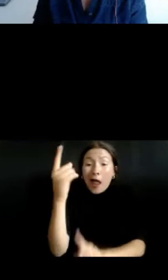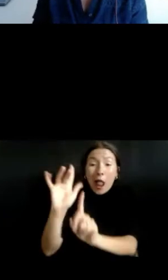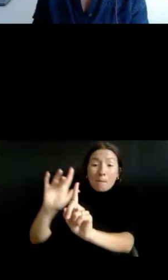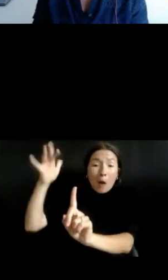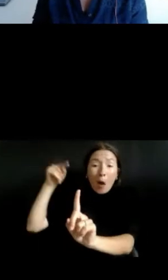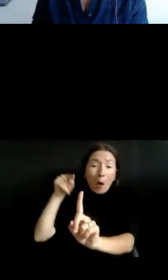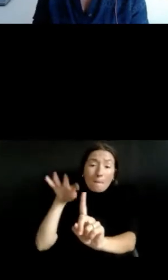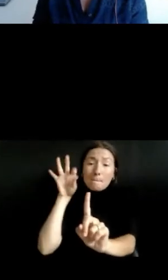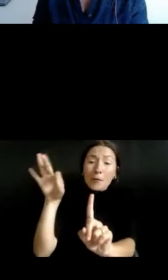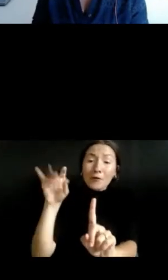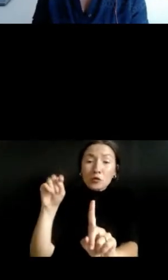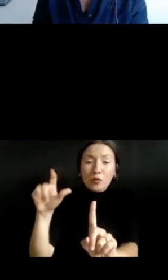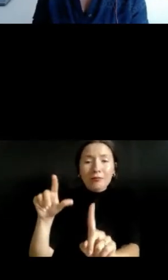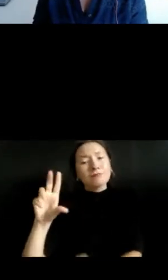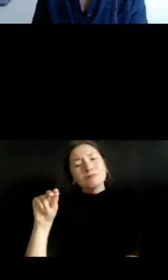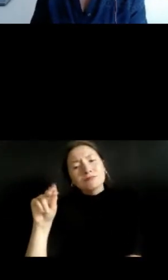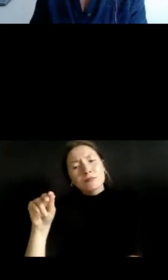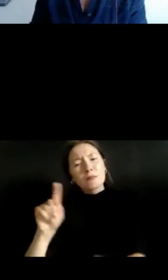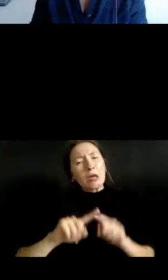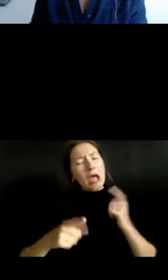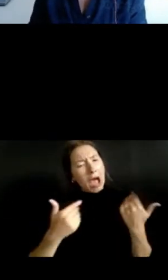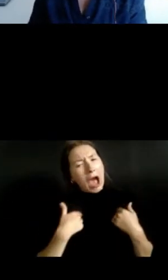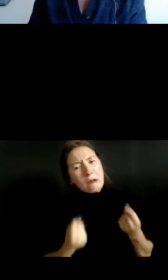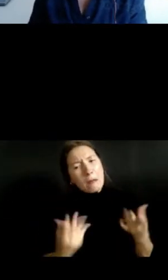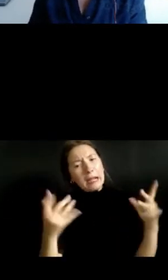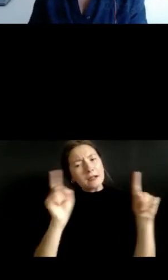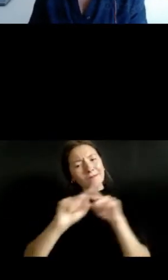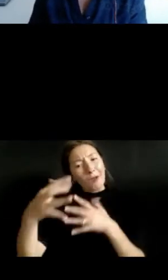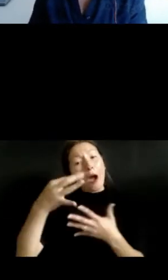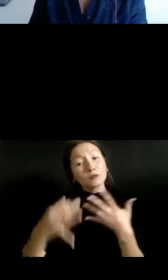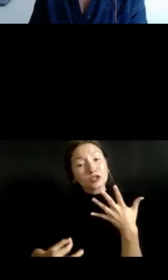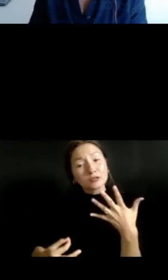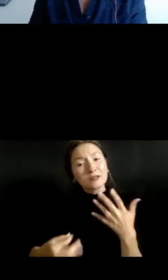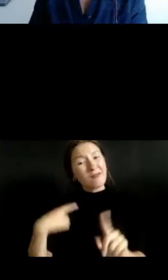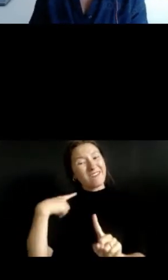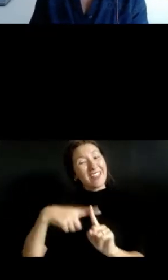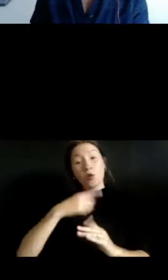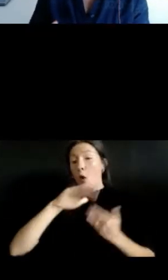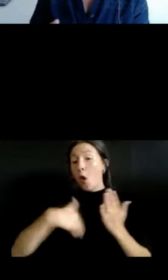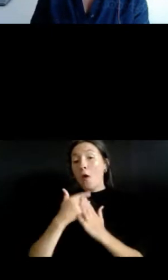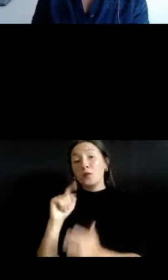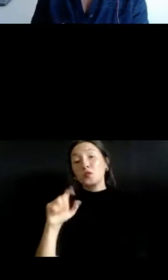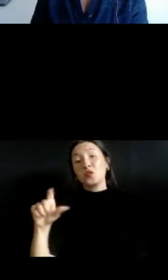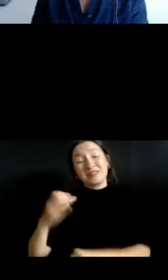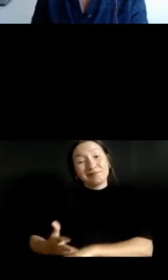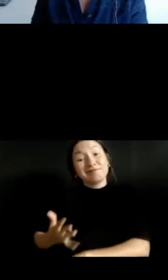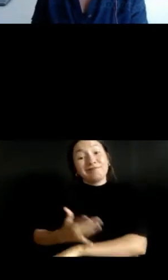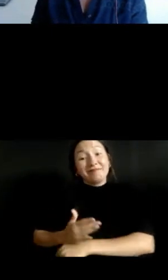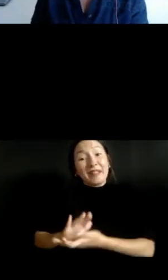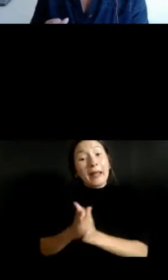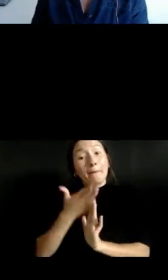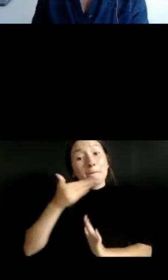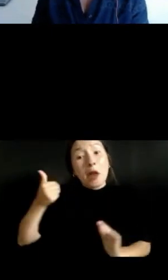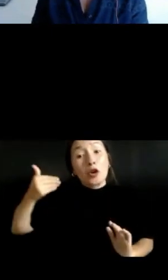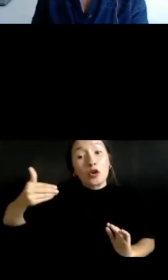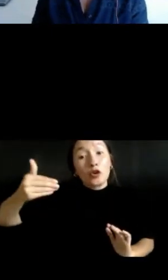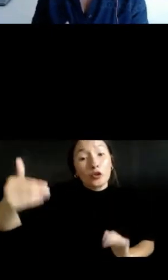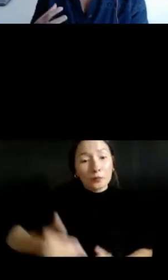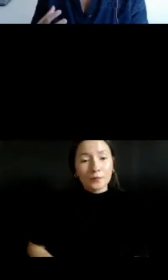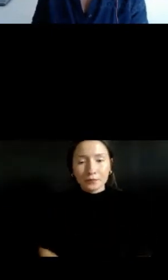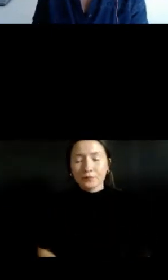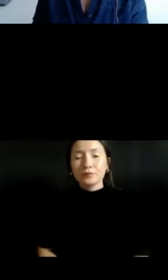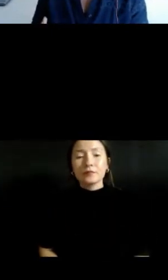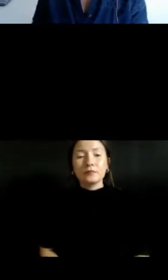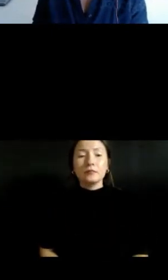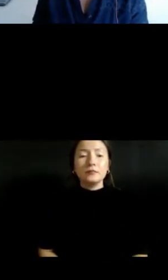we come back to our Rubik's Cube analogy again, there are certainly some tools which make the experience of designing accessible learning